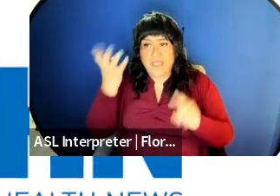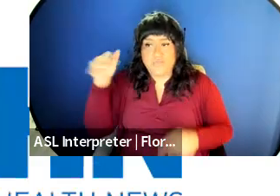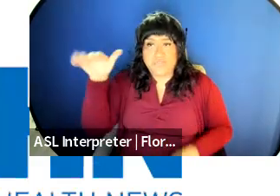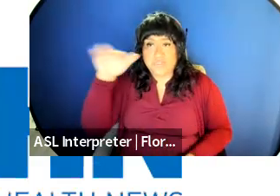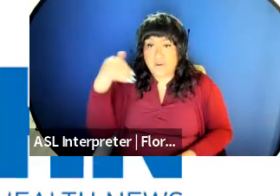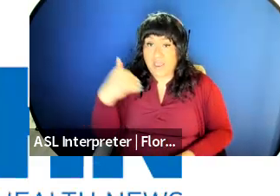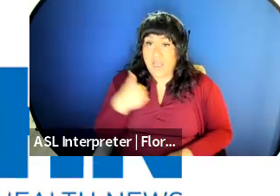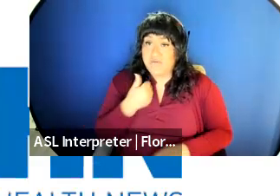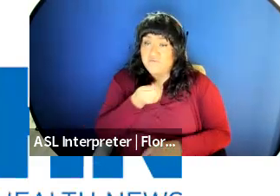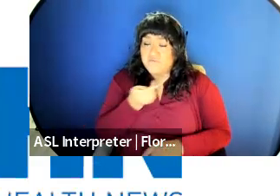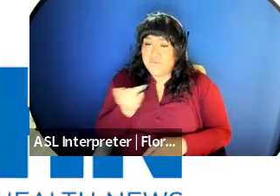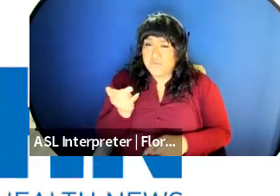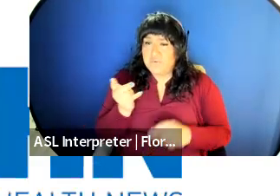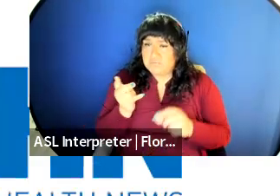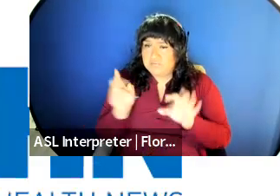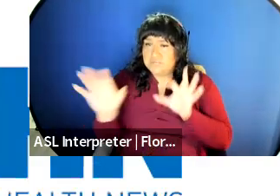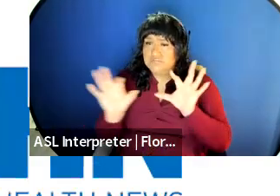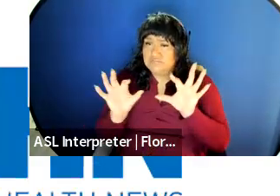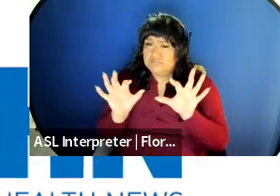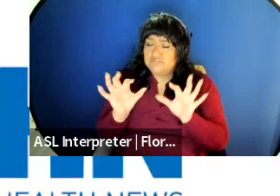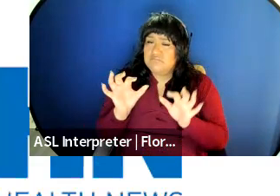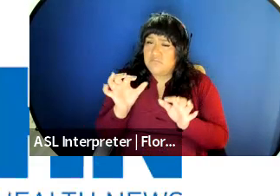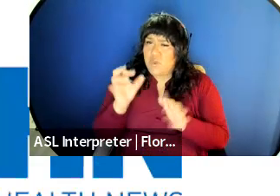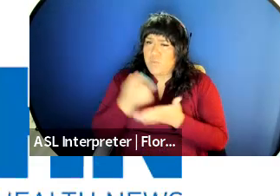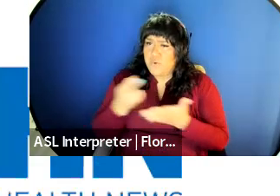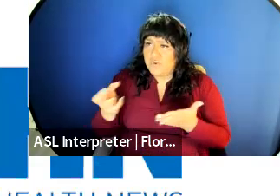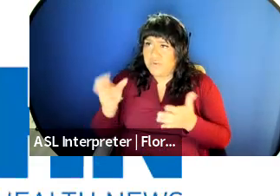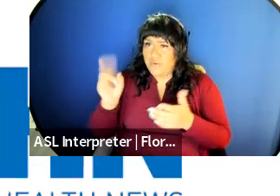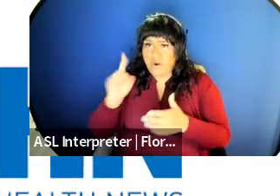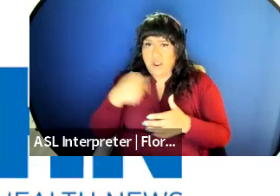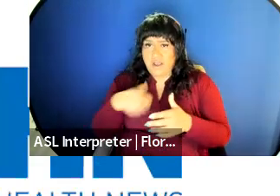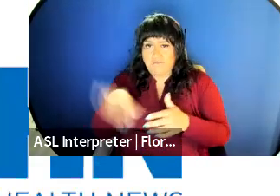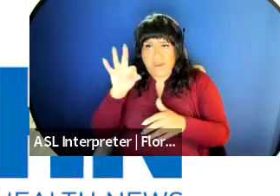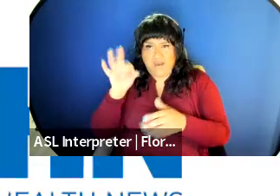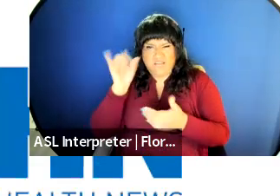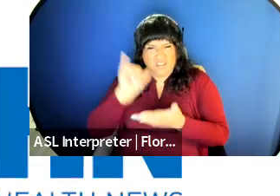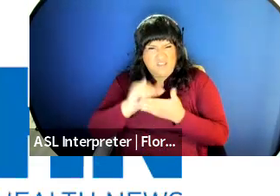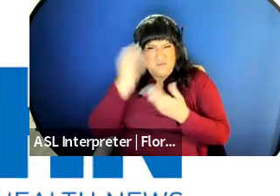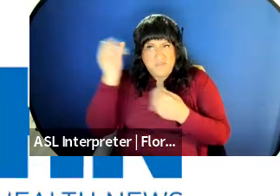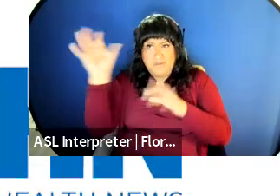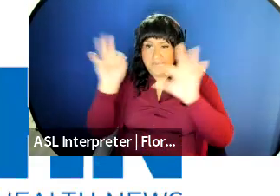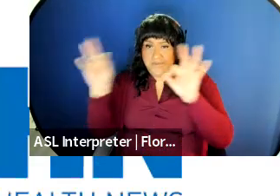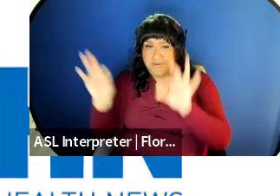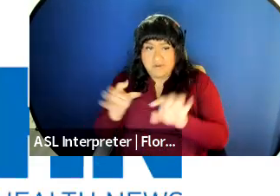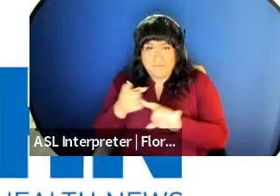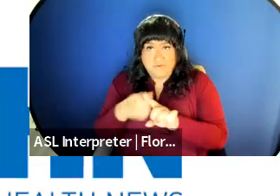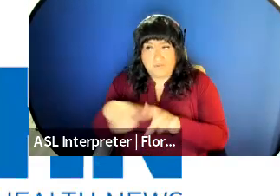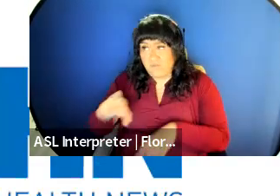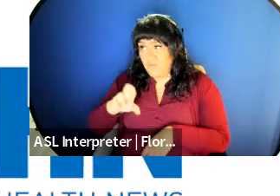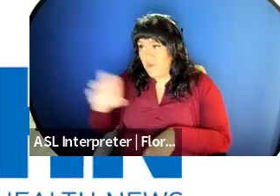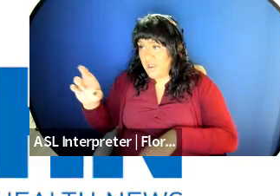places where I found this narrative when I was doing my research, basically everywhere from right to left and in the middle, all sorts